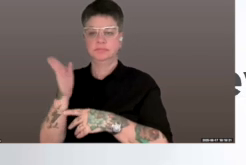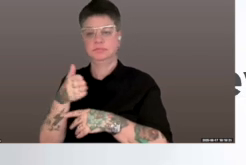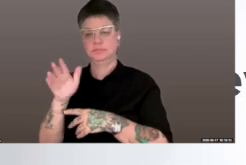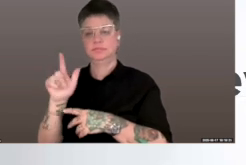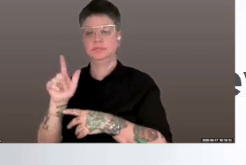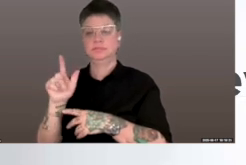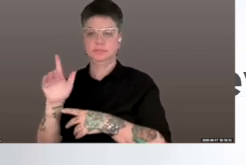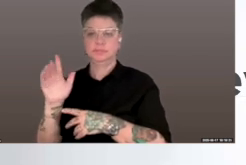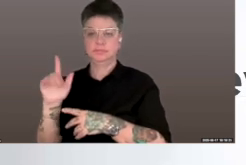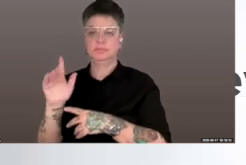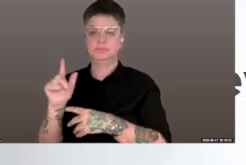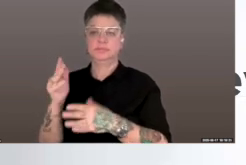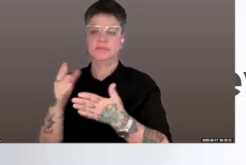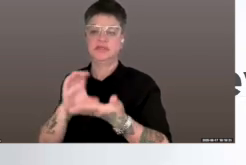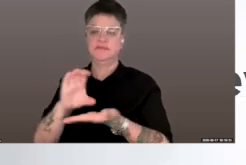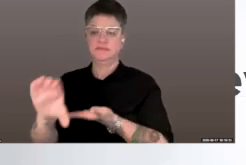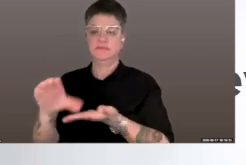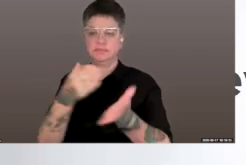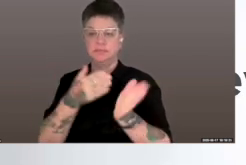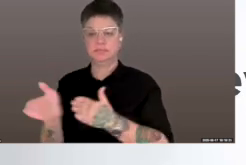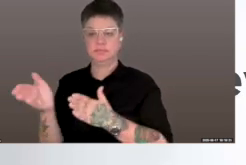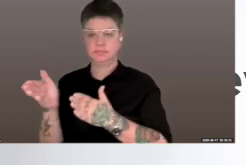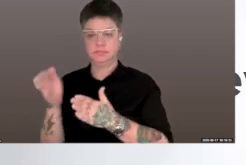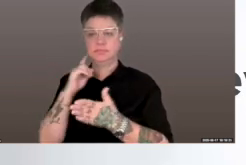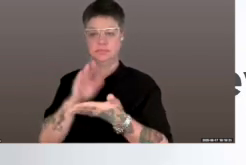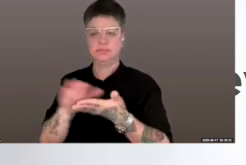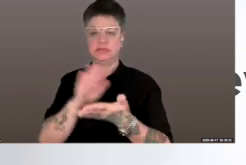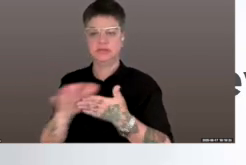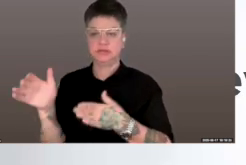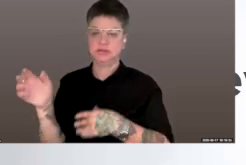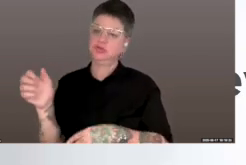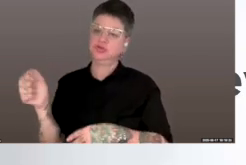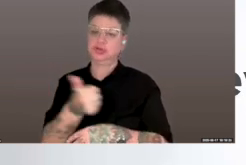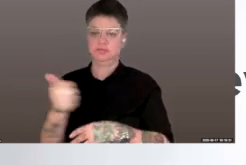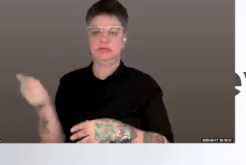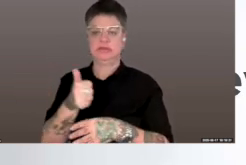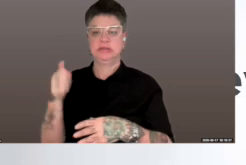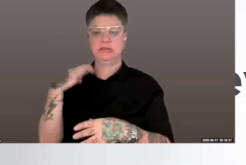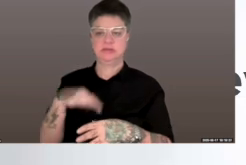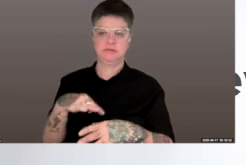replaced. As there aren't many light-duty fuel cell